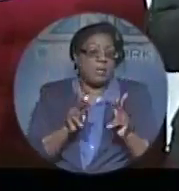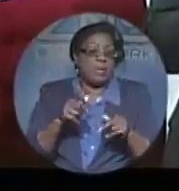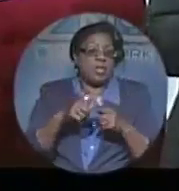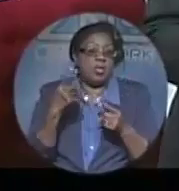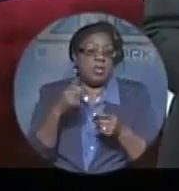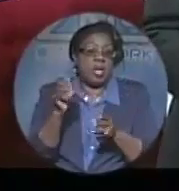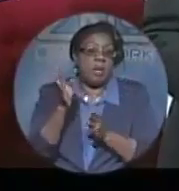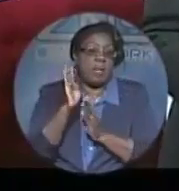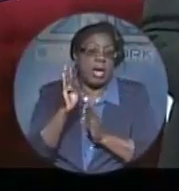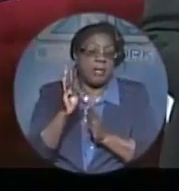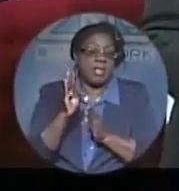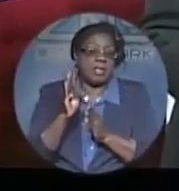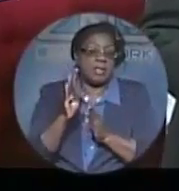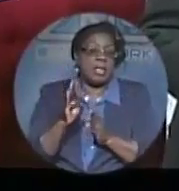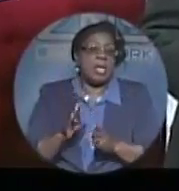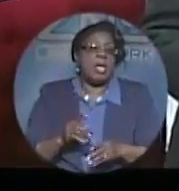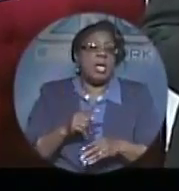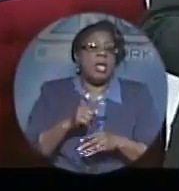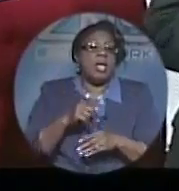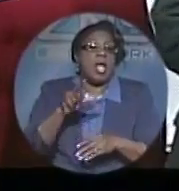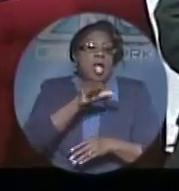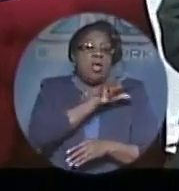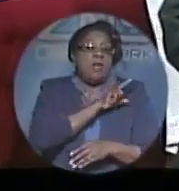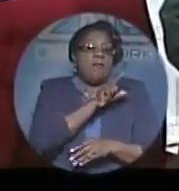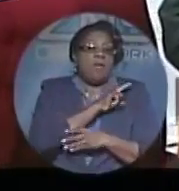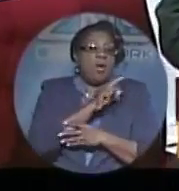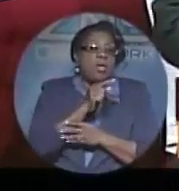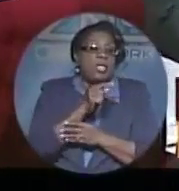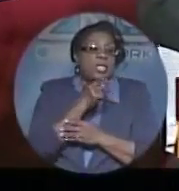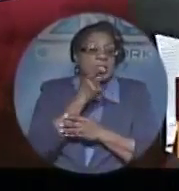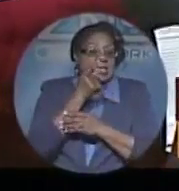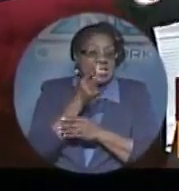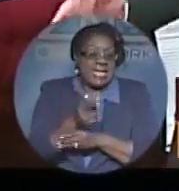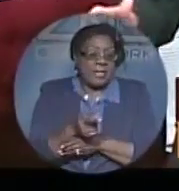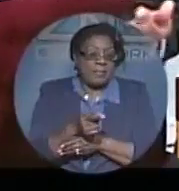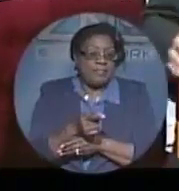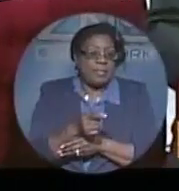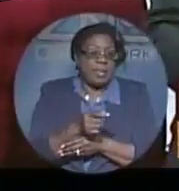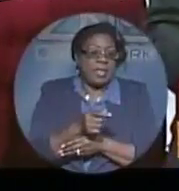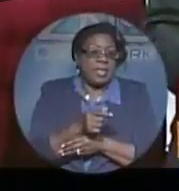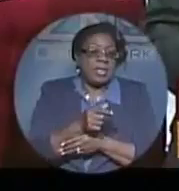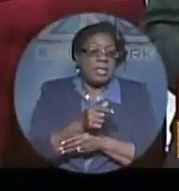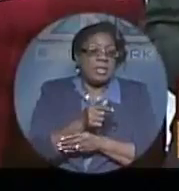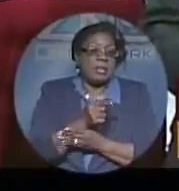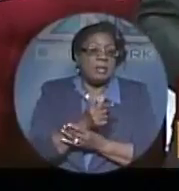According to LaFleur, this recent stuff, now this ain't the lies you all told